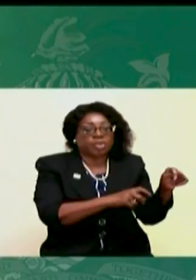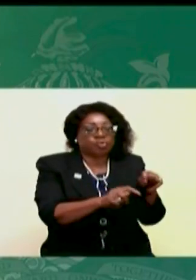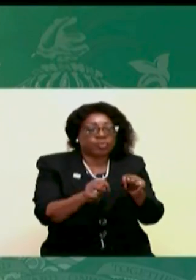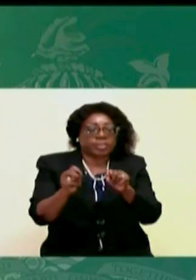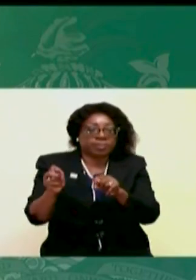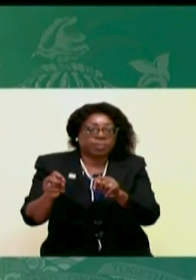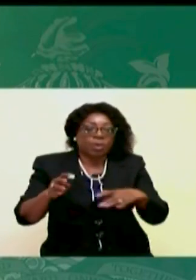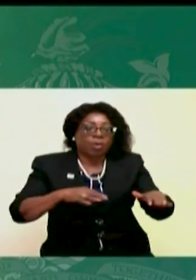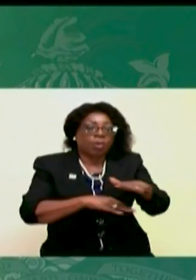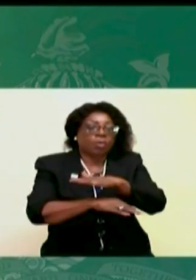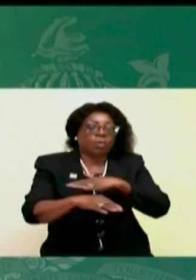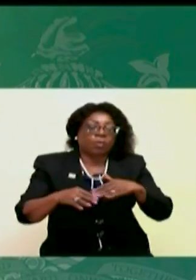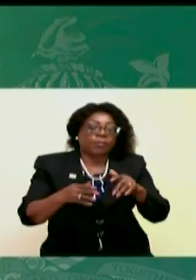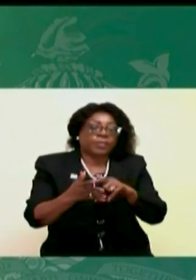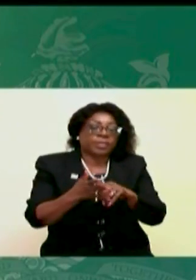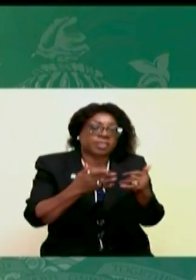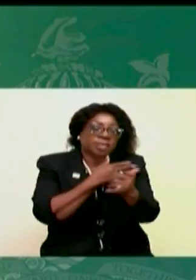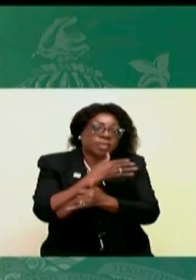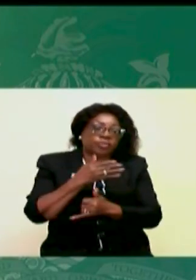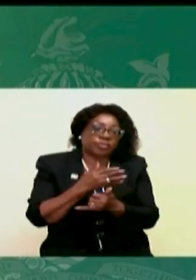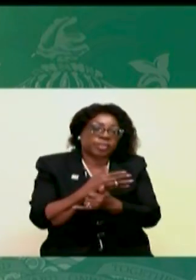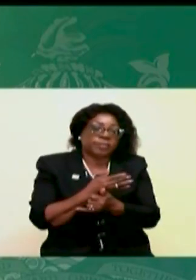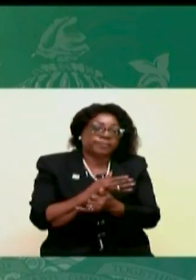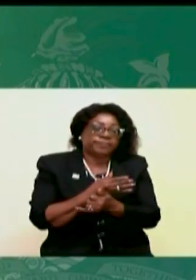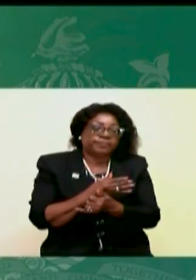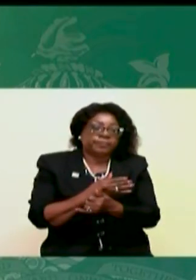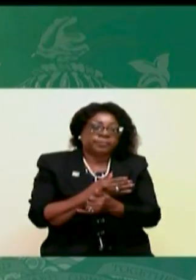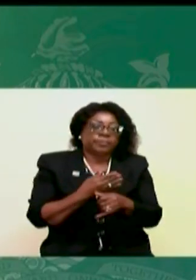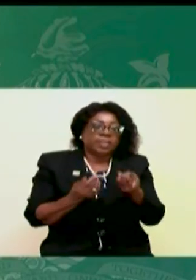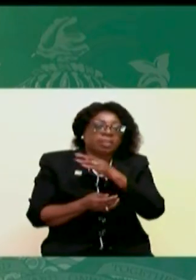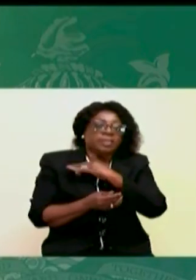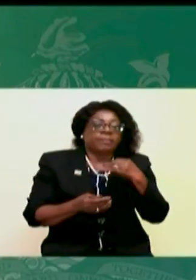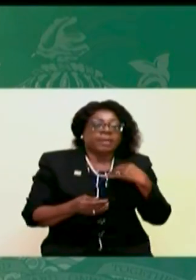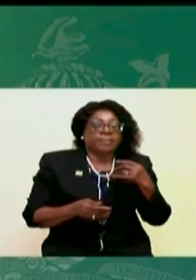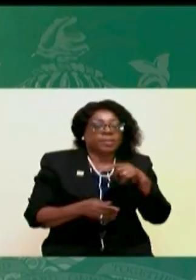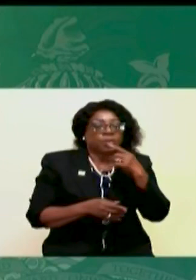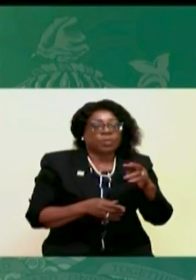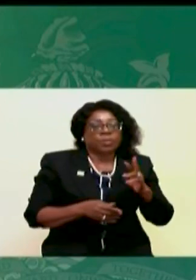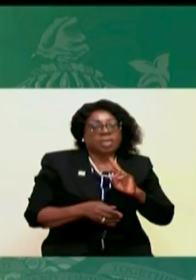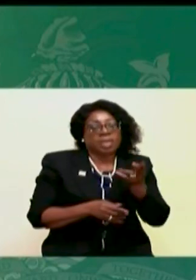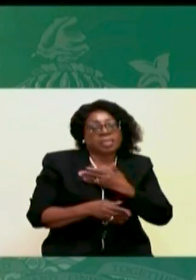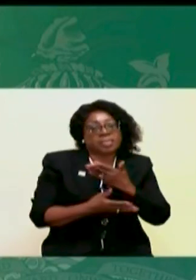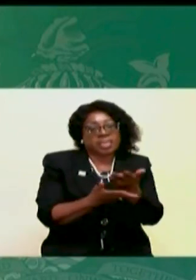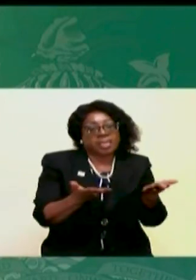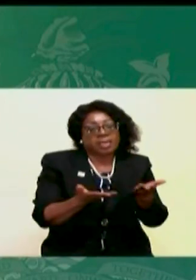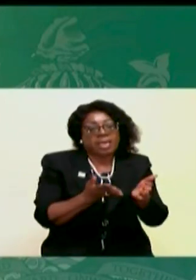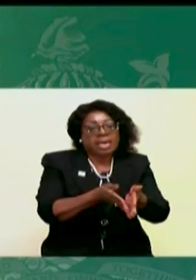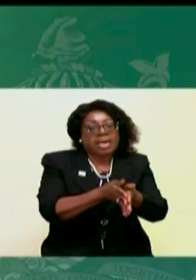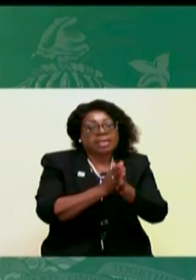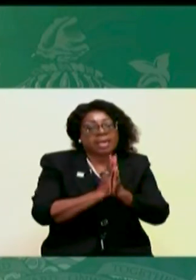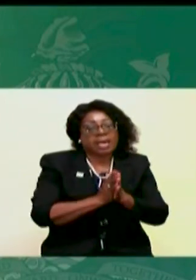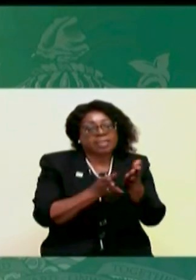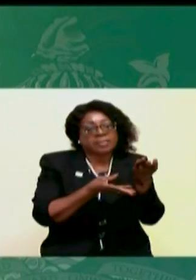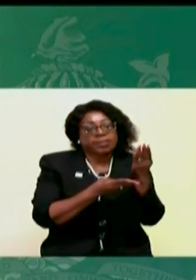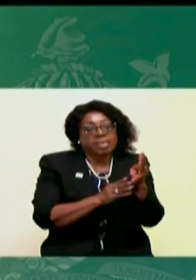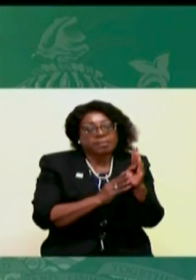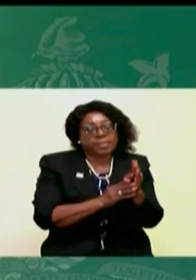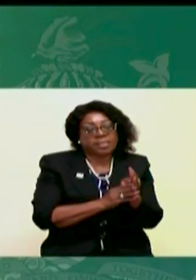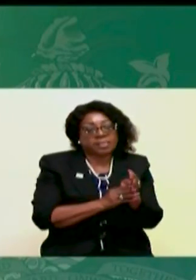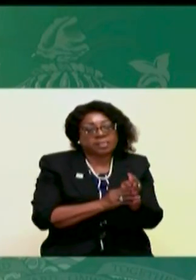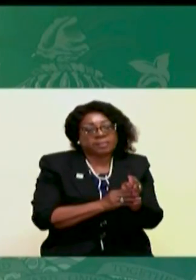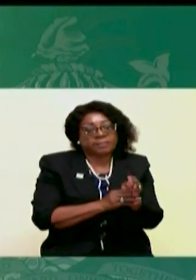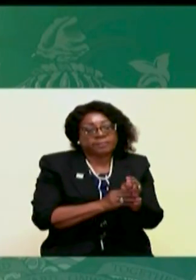all over this country and what else will happen. The member told us here and asked Bahamians to consider, invited